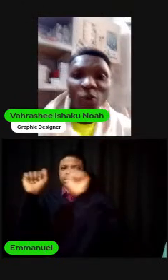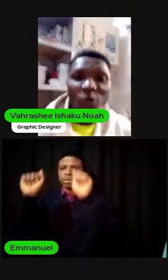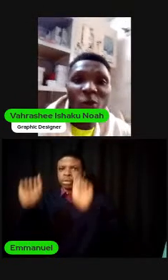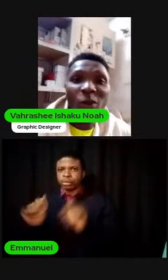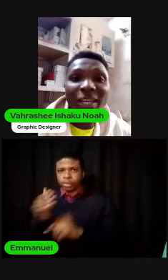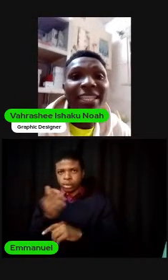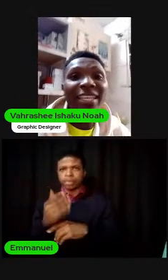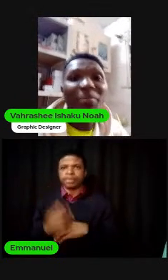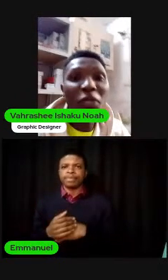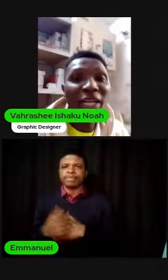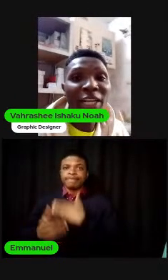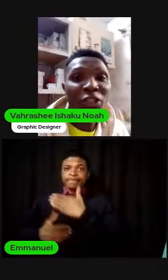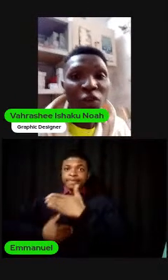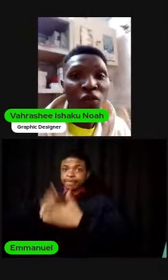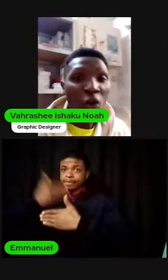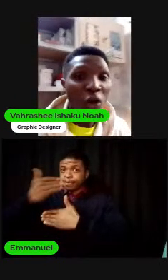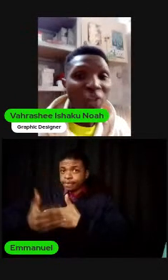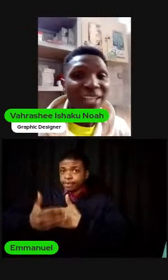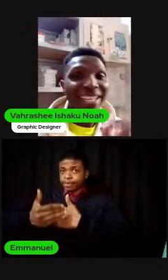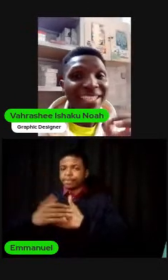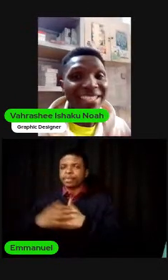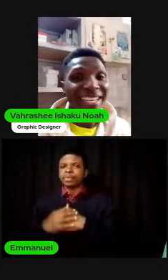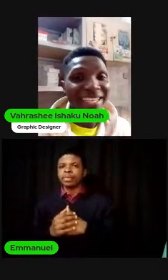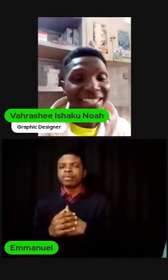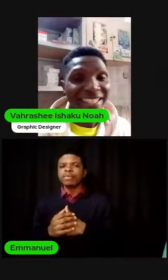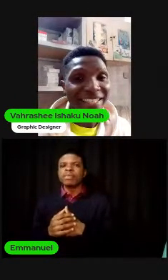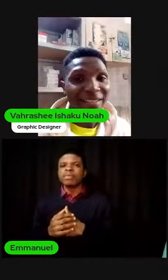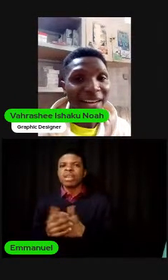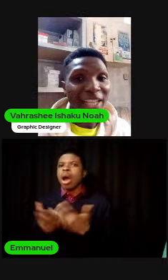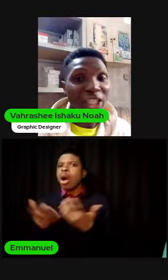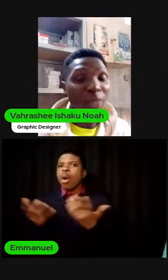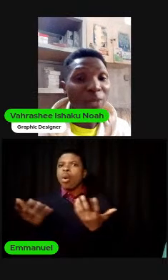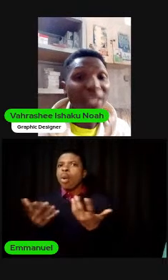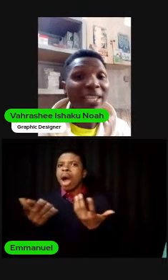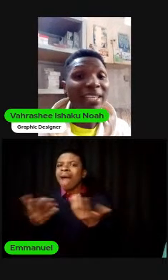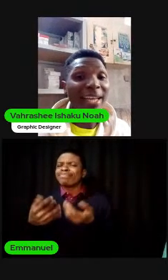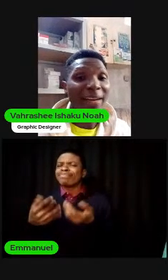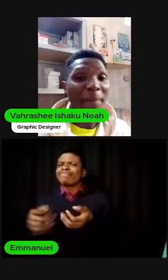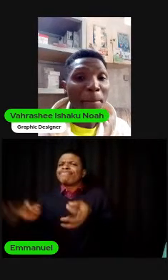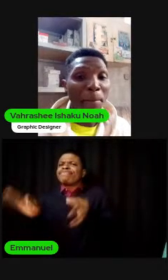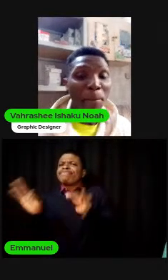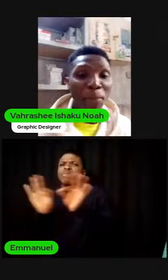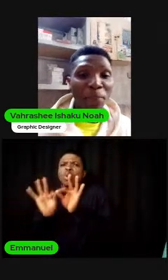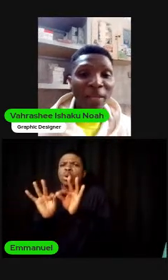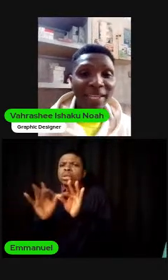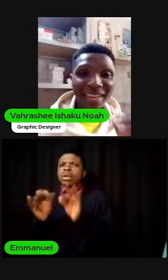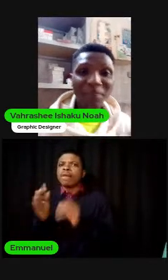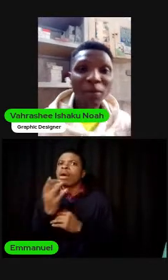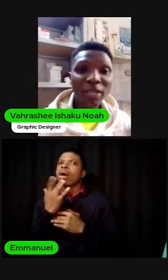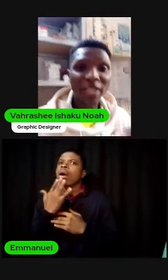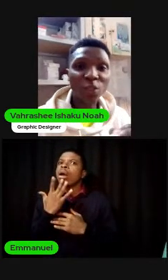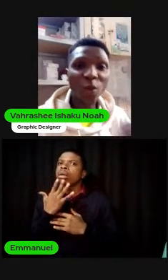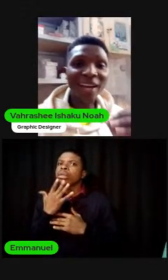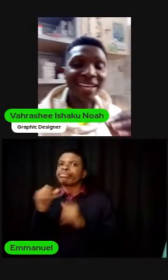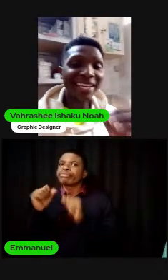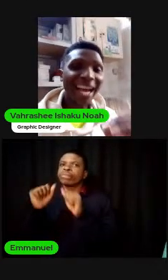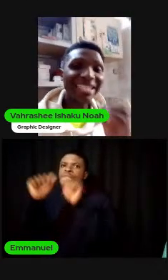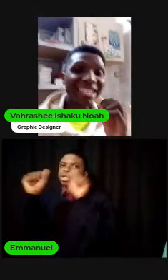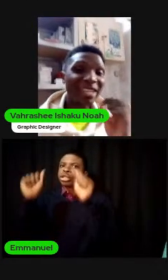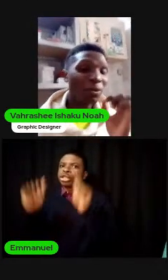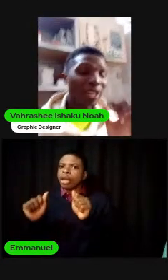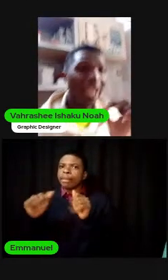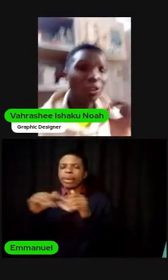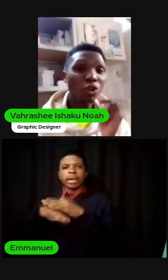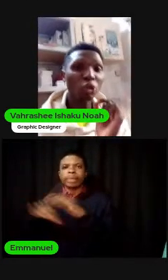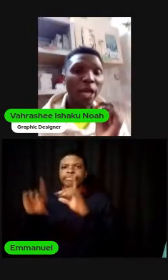Now, what are the importance of colors and designs and shape in a design? The importance, why are